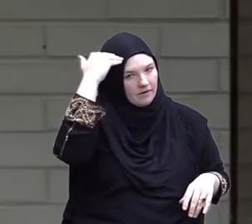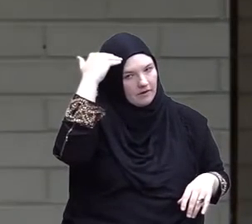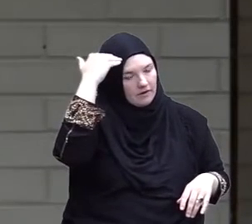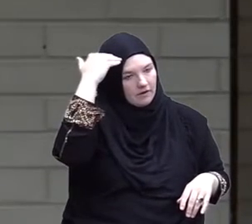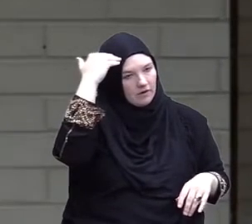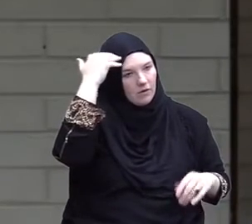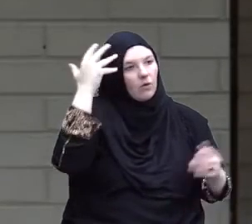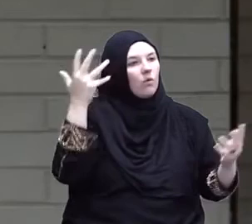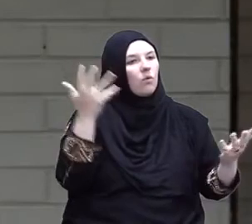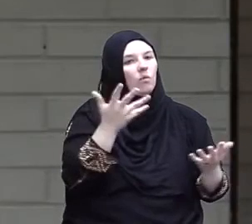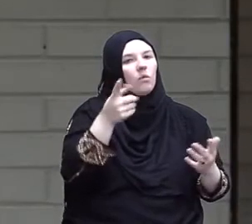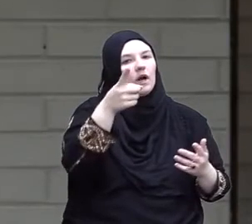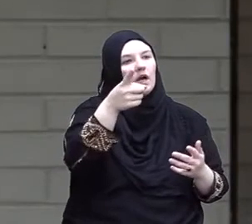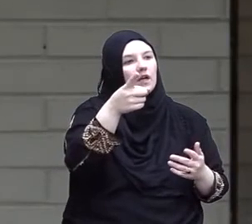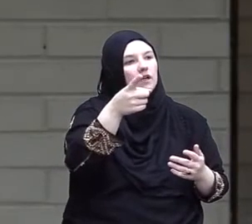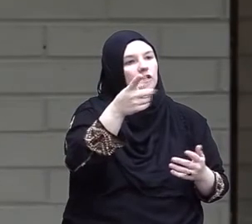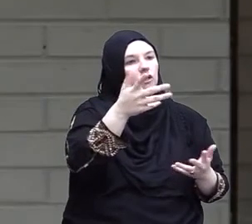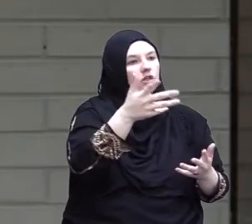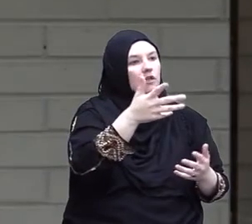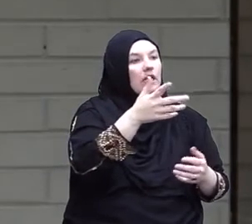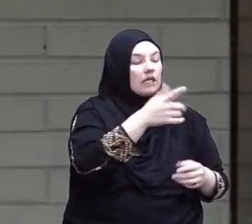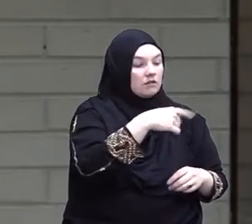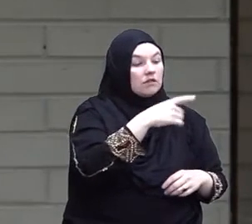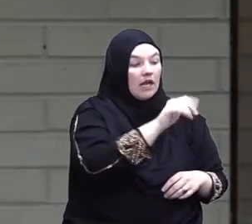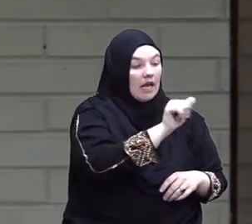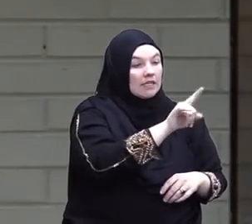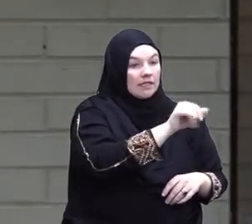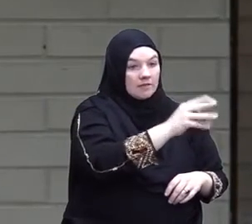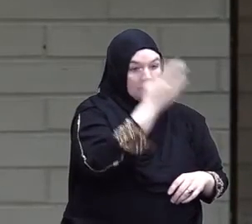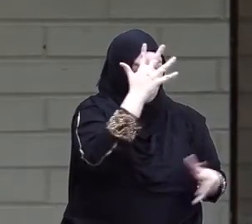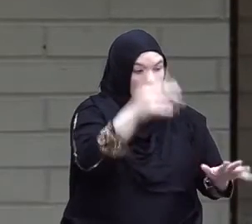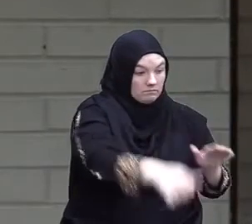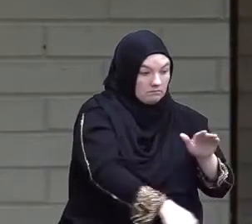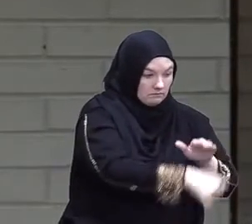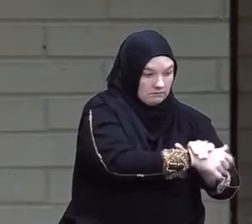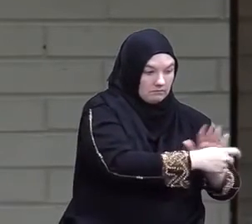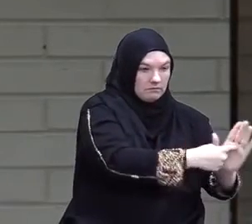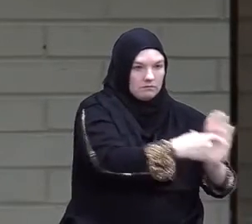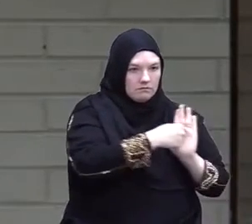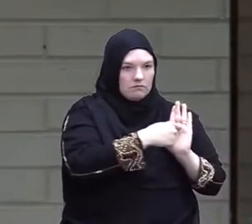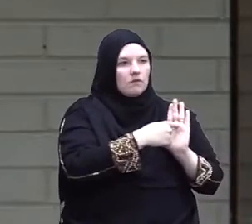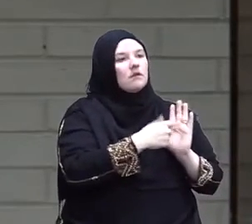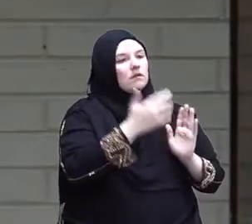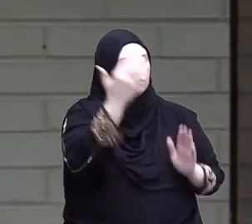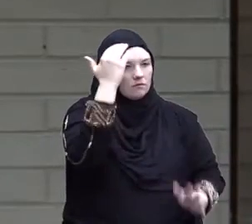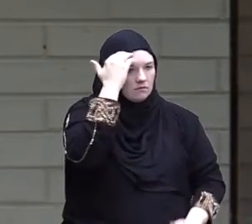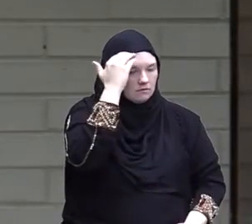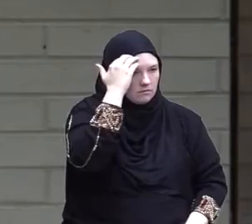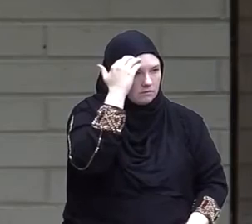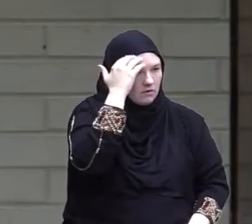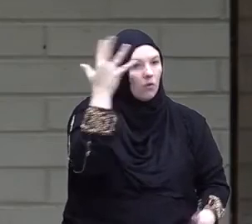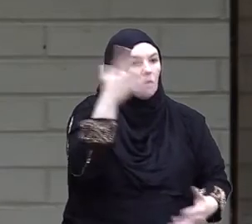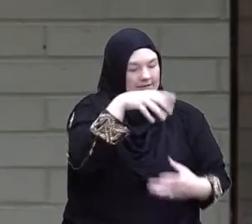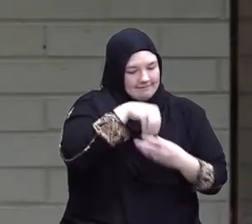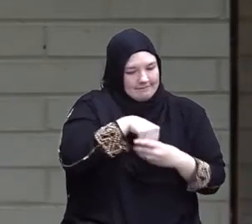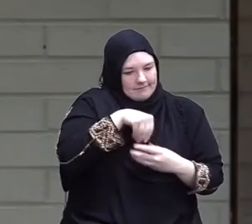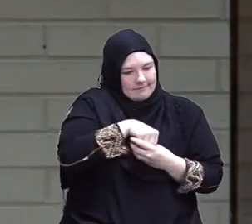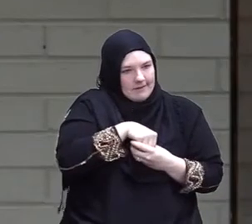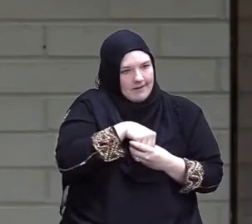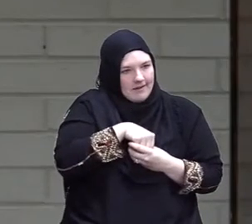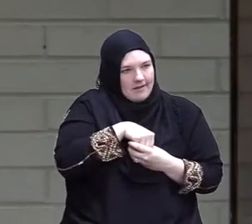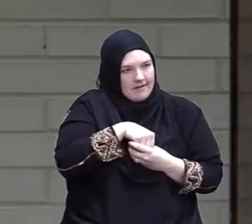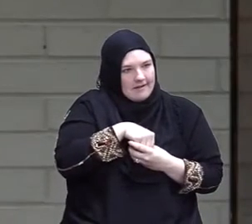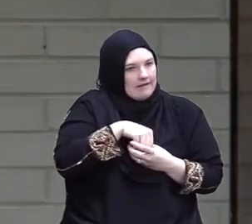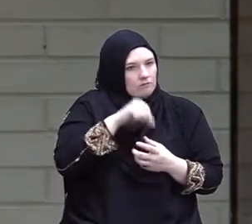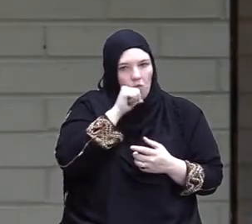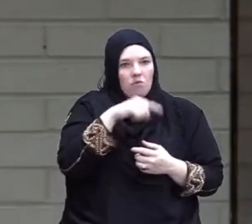I know what you conceal and what you reveal. What you conceal in yourself and